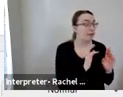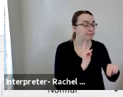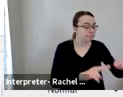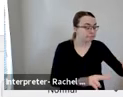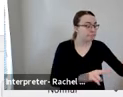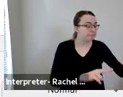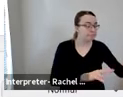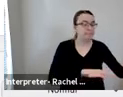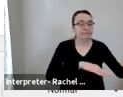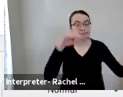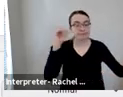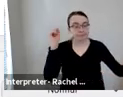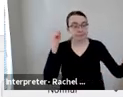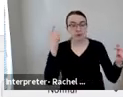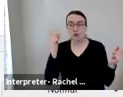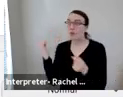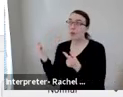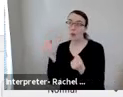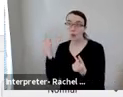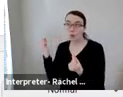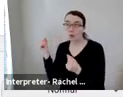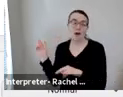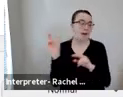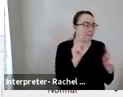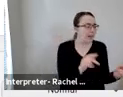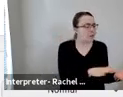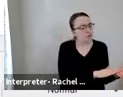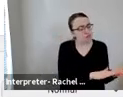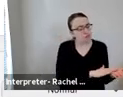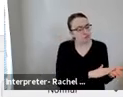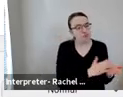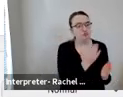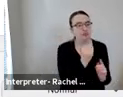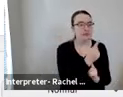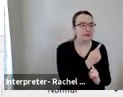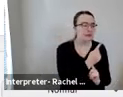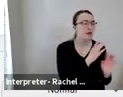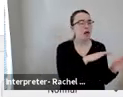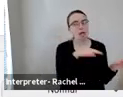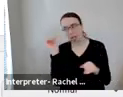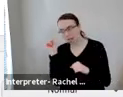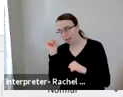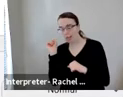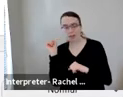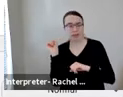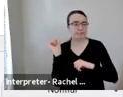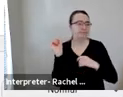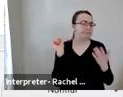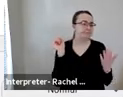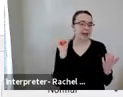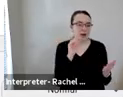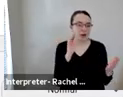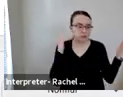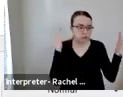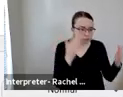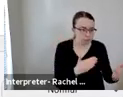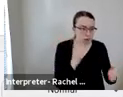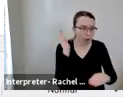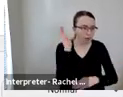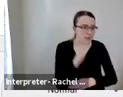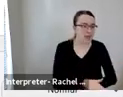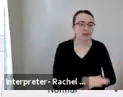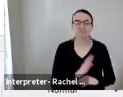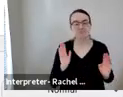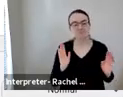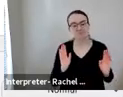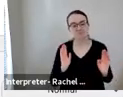go do something else. And then I'll come back and just polish it off for 15 minutes. And then maybe the next day I'll spend 30 minutes marker rendering